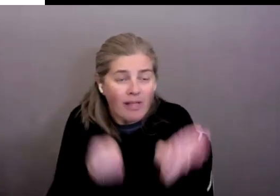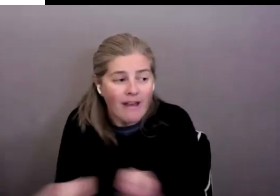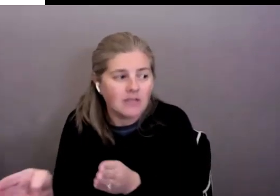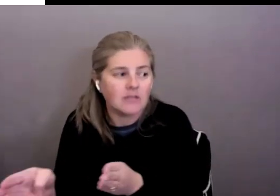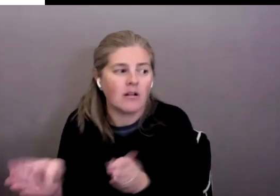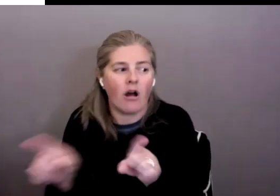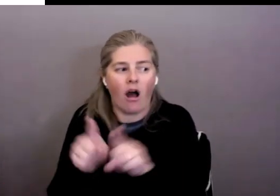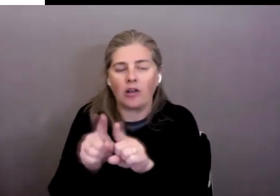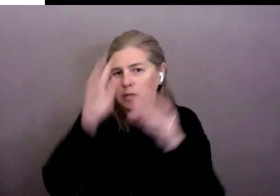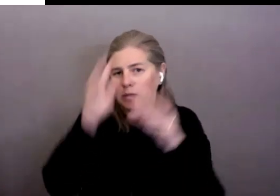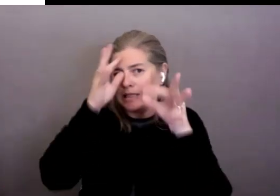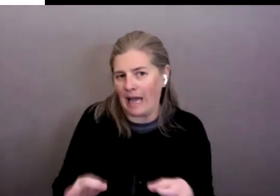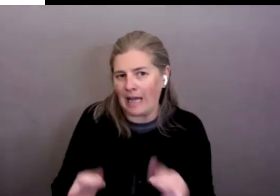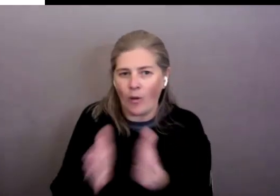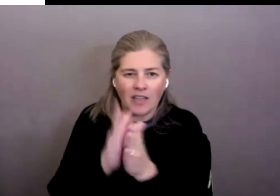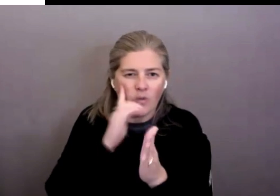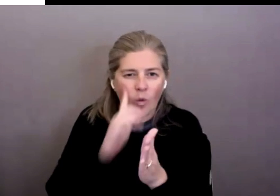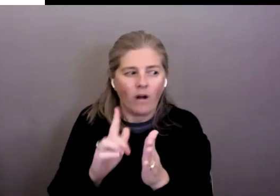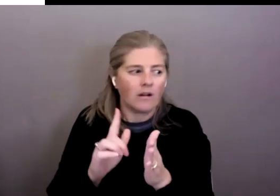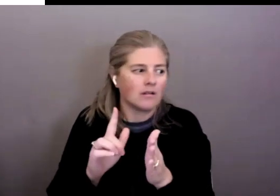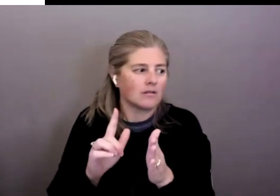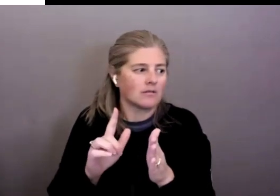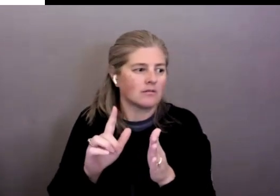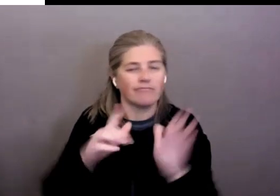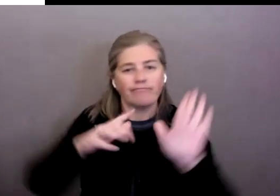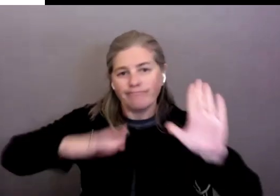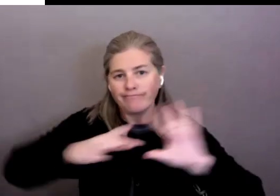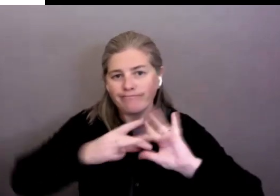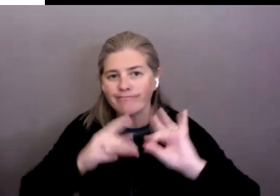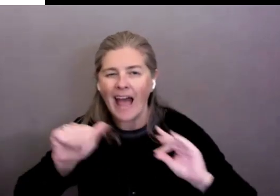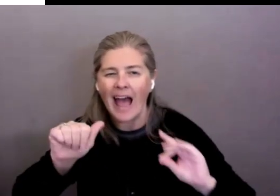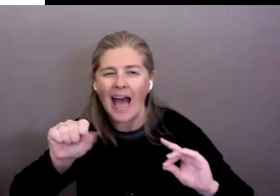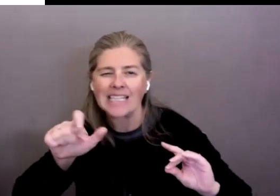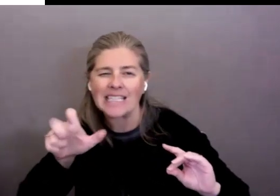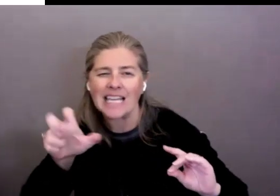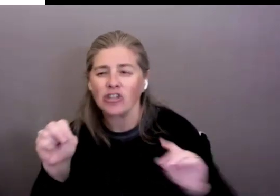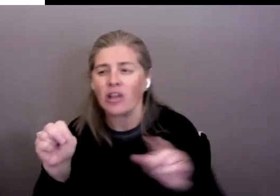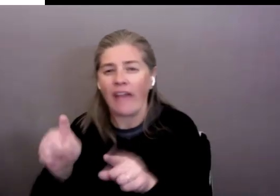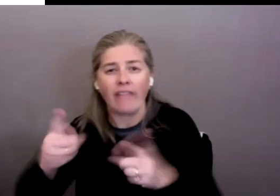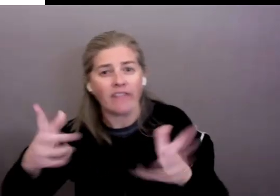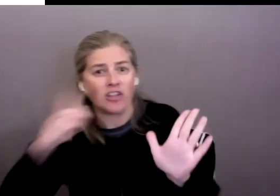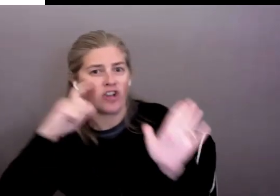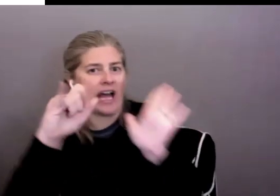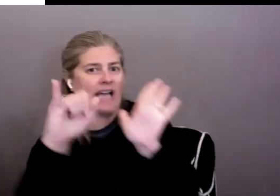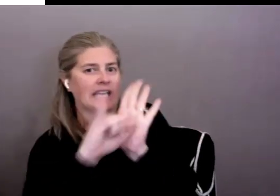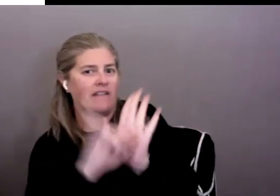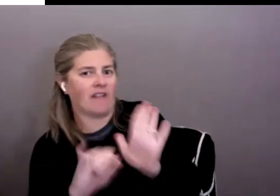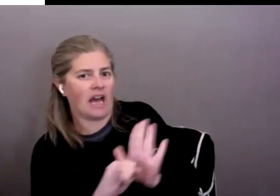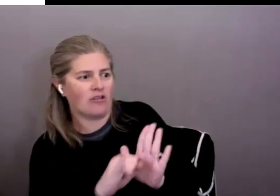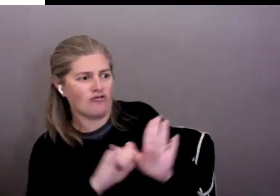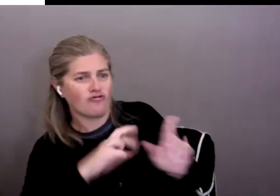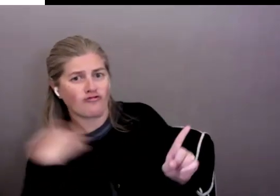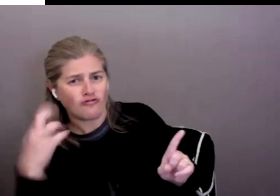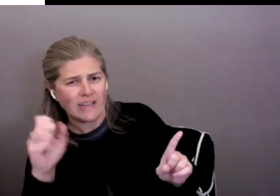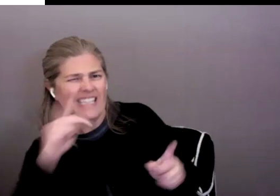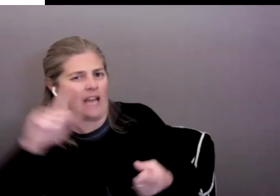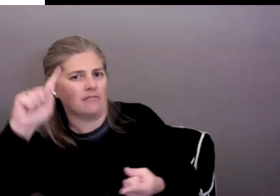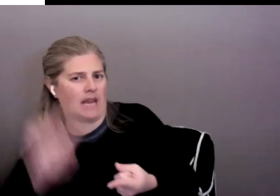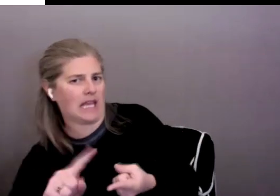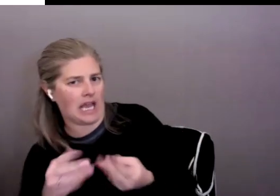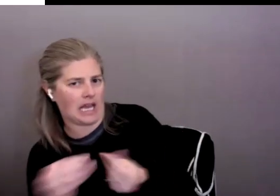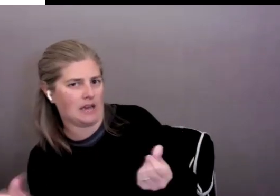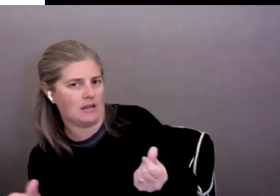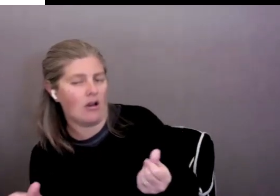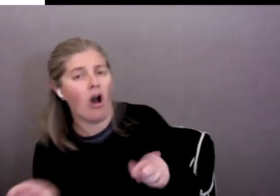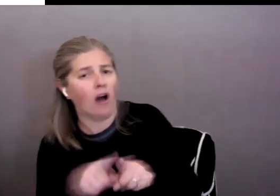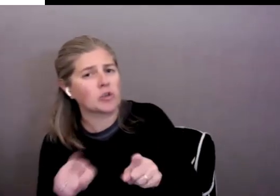also decide to ask for attestations that any potential risks have been identified and mitigated. And as mentioned, could also decide not to undergo